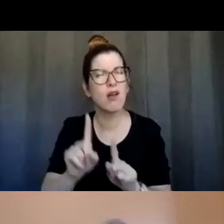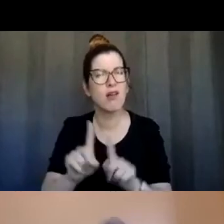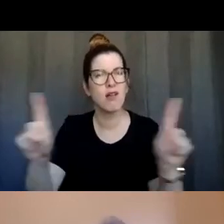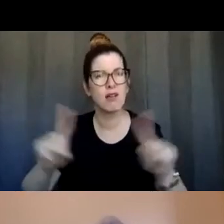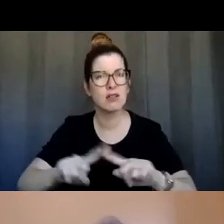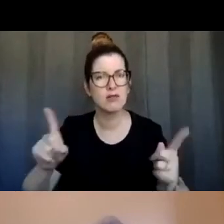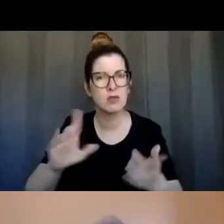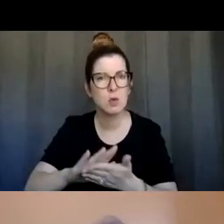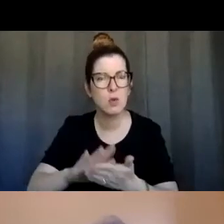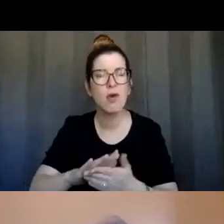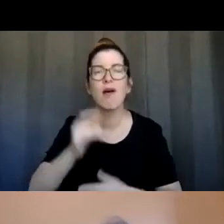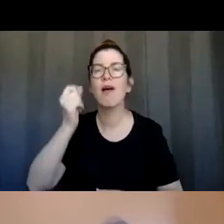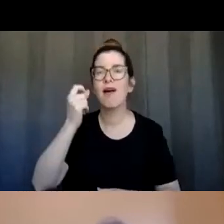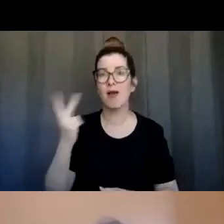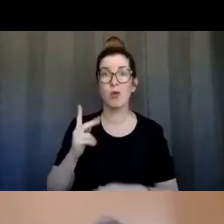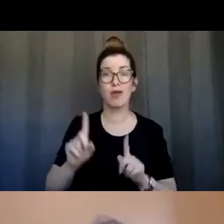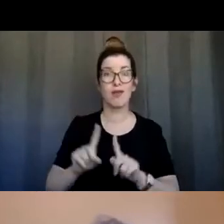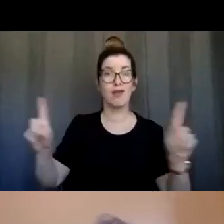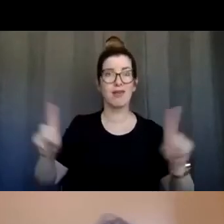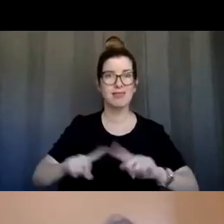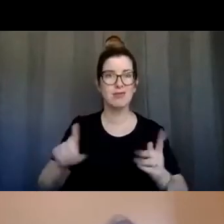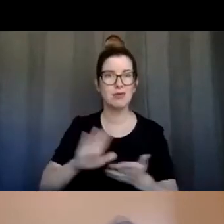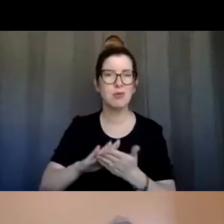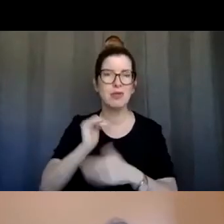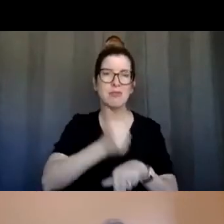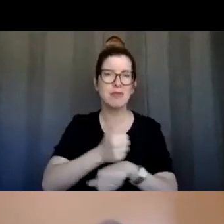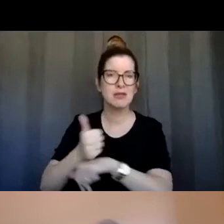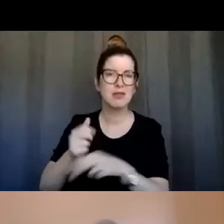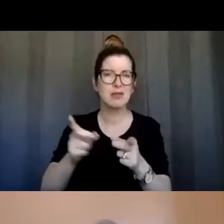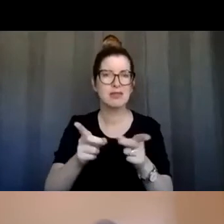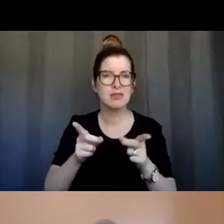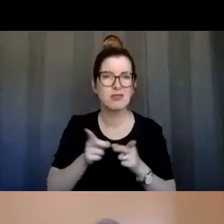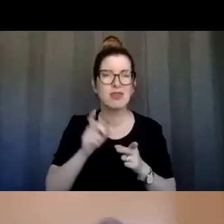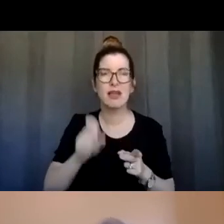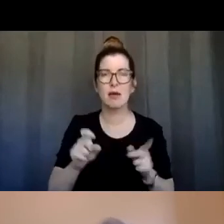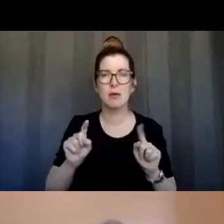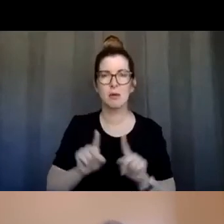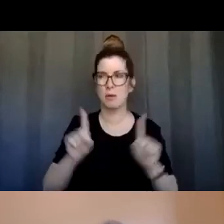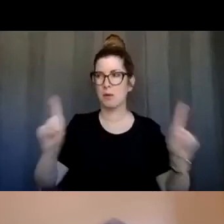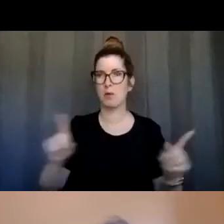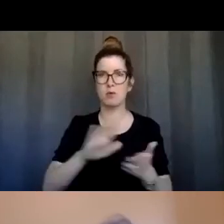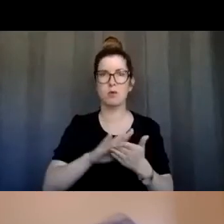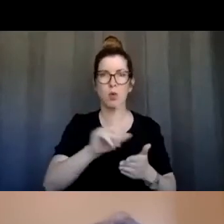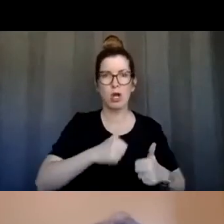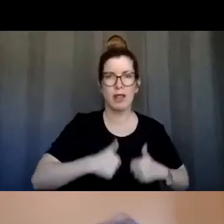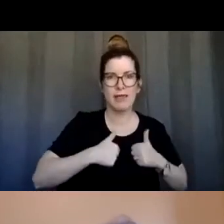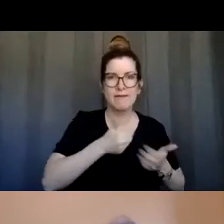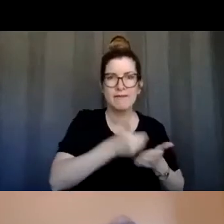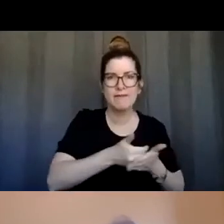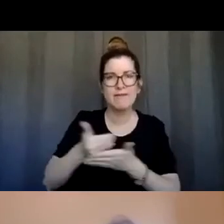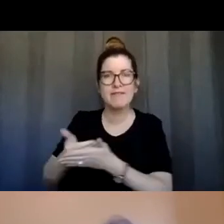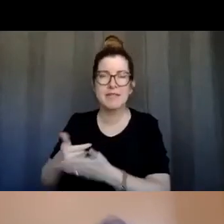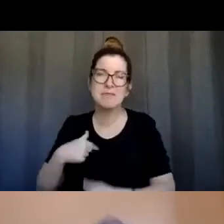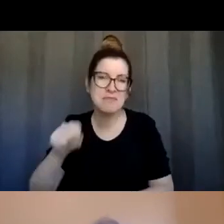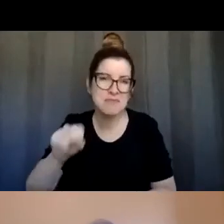Well, we went to different schools because schools were by districts then. We had to go to the school that we lived in. Yes, I knew Ruby. I knew